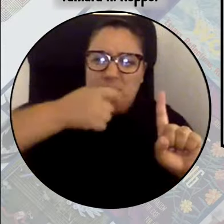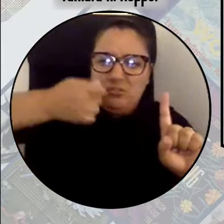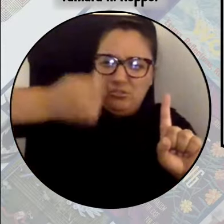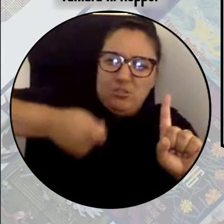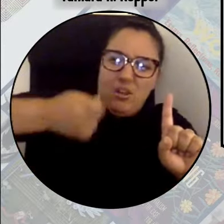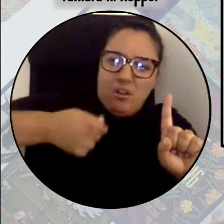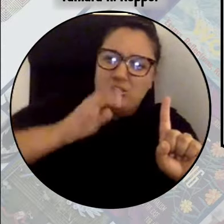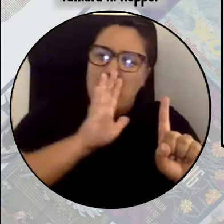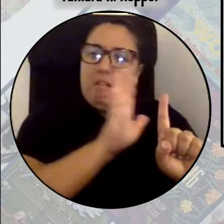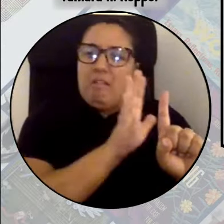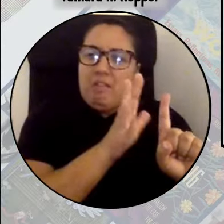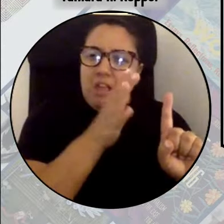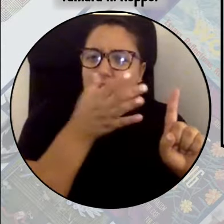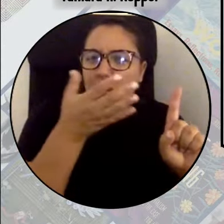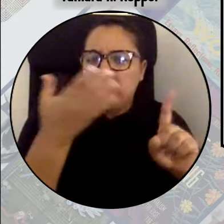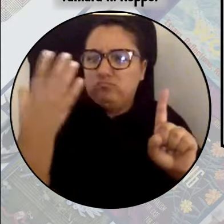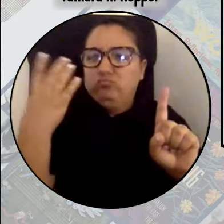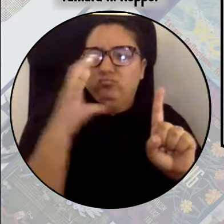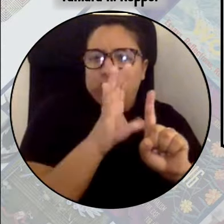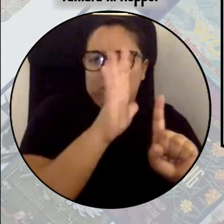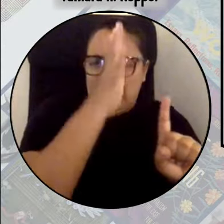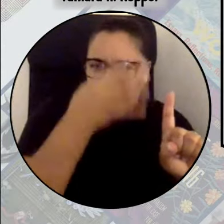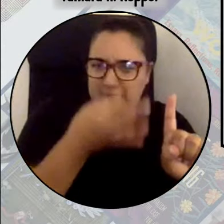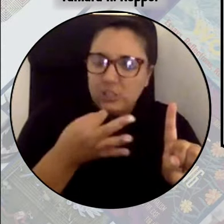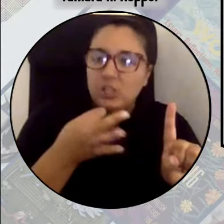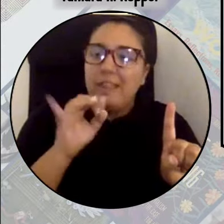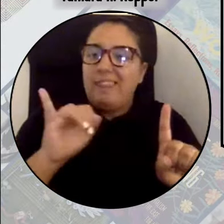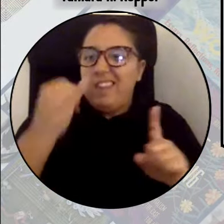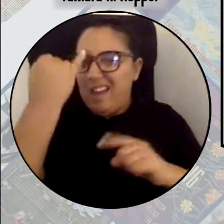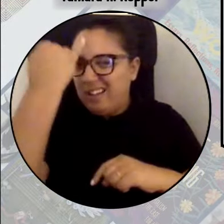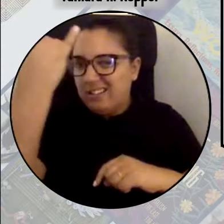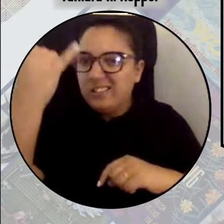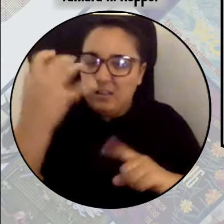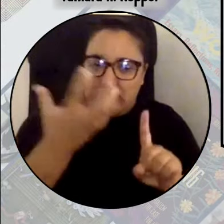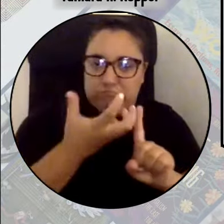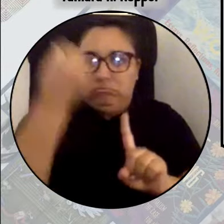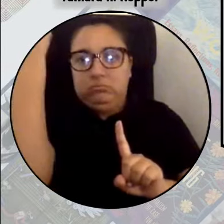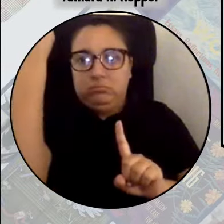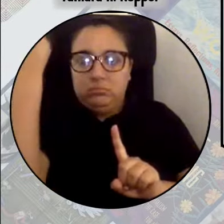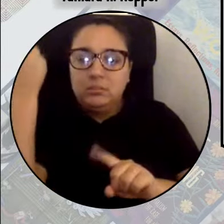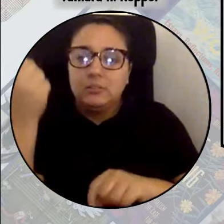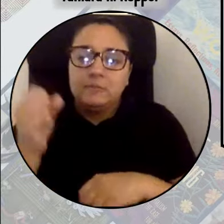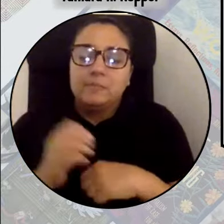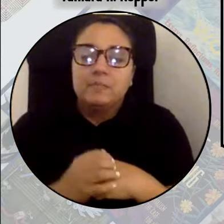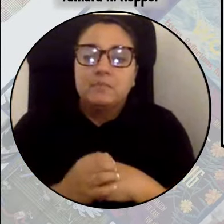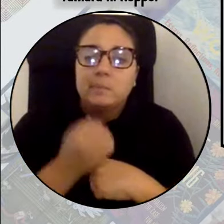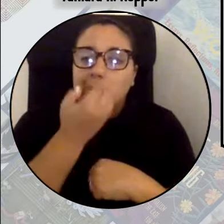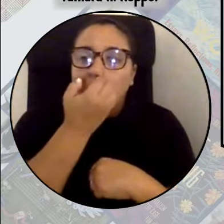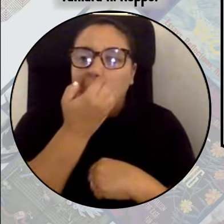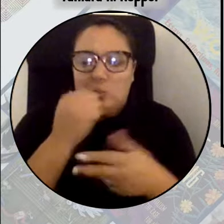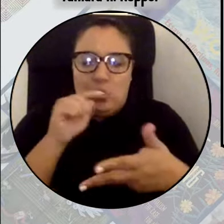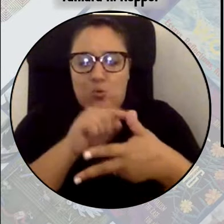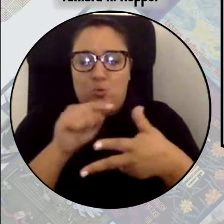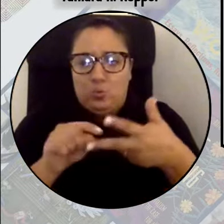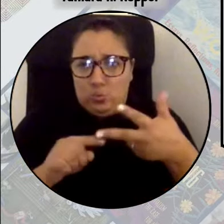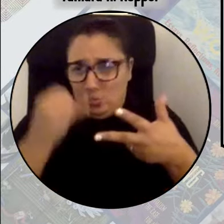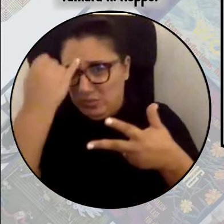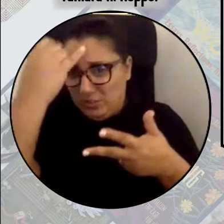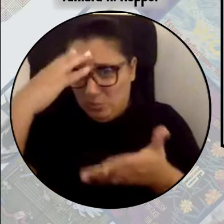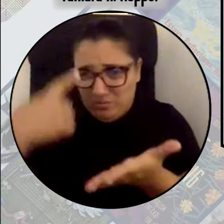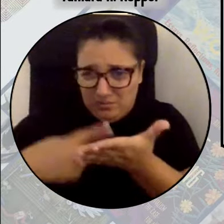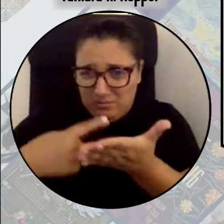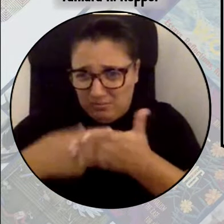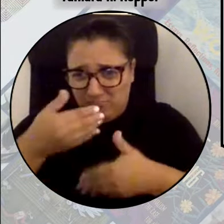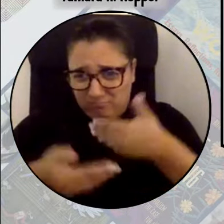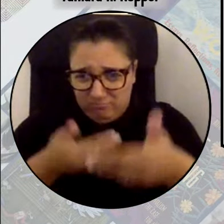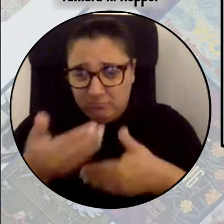are also being taken away. And so these are the three kind of connecting themes that we're going to look at as we proceed through these, right? And part of what